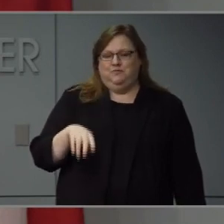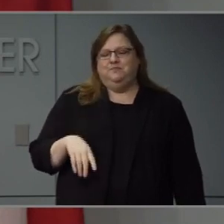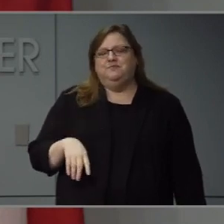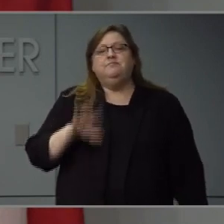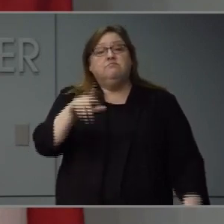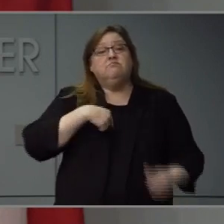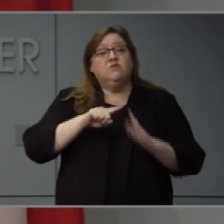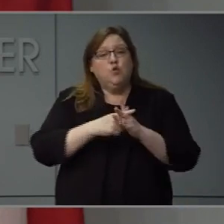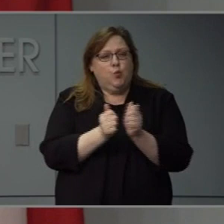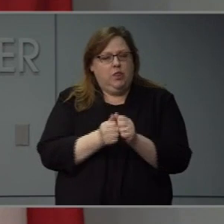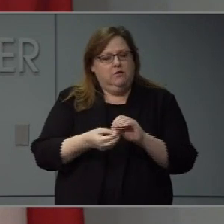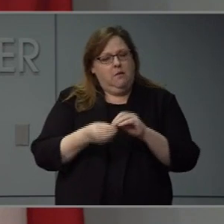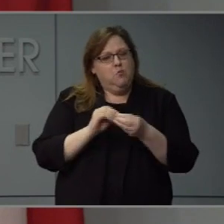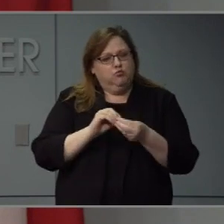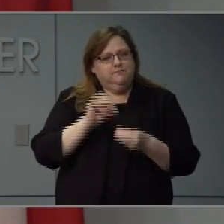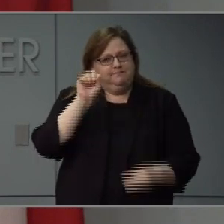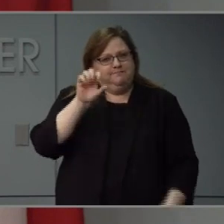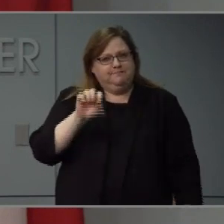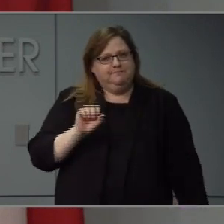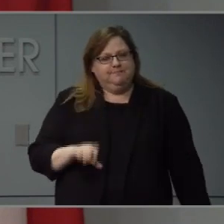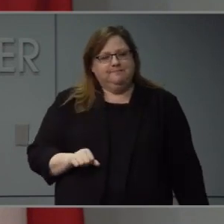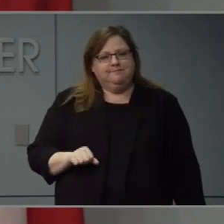this morning, there are